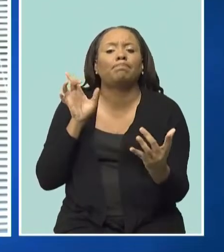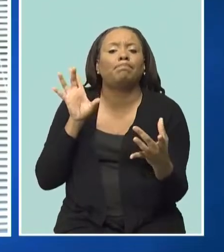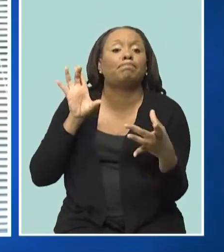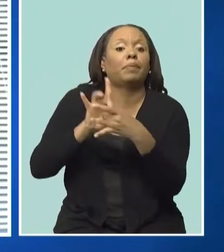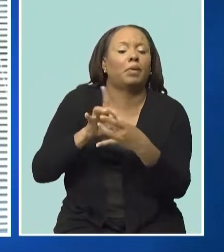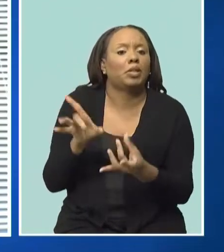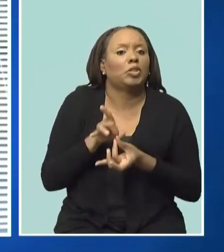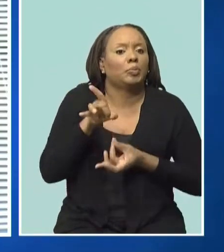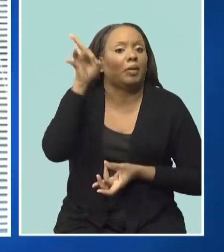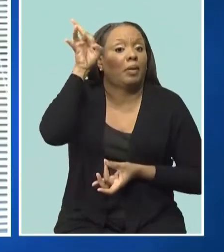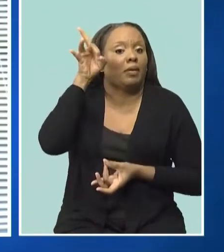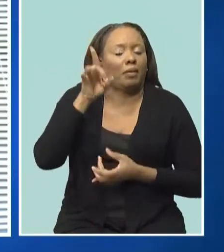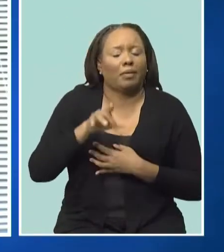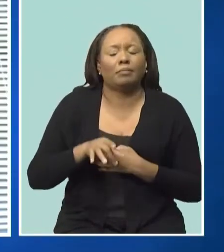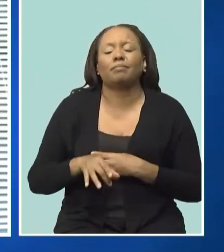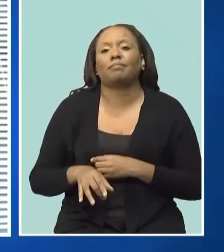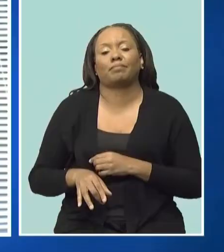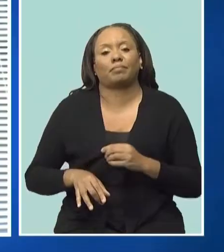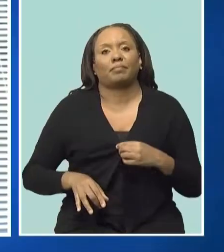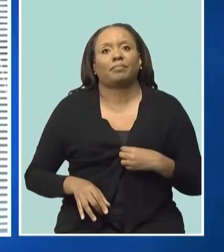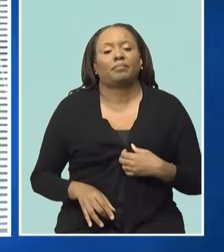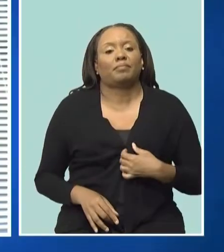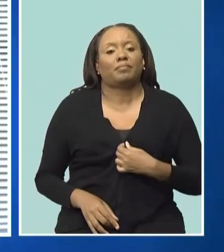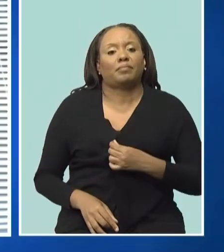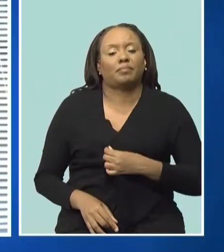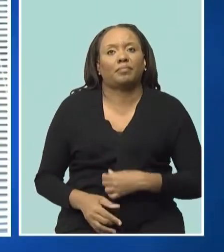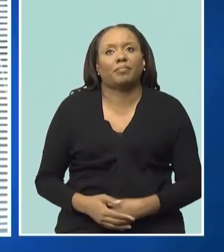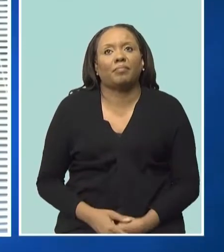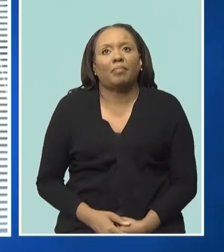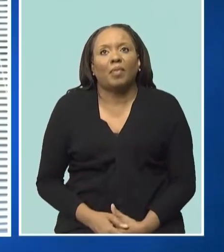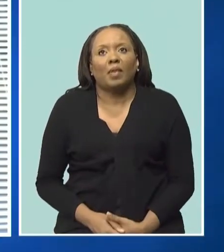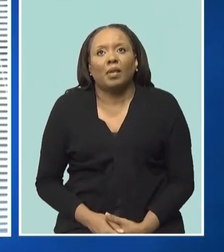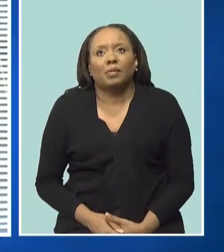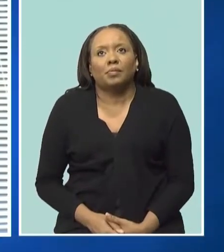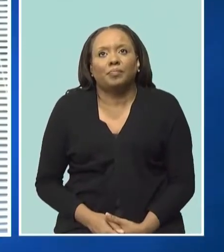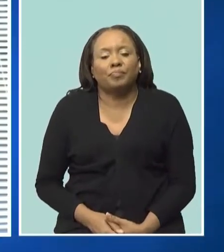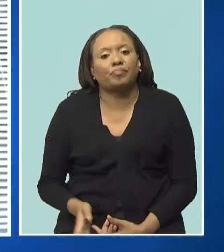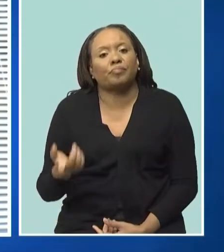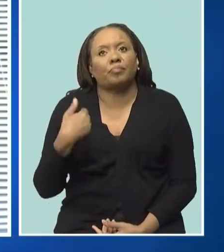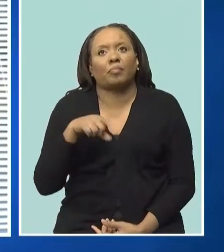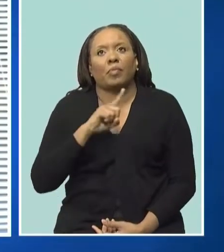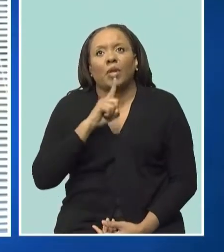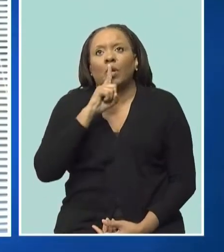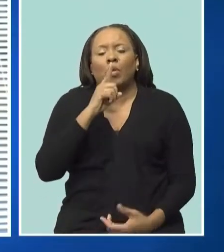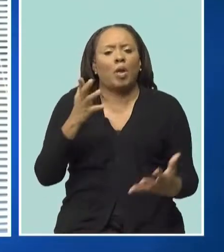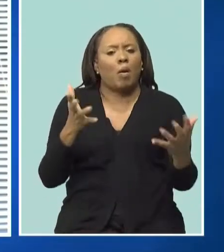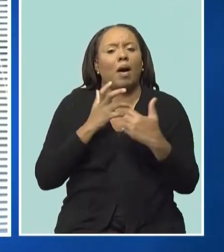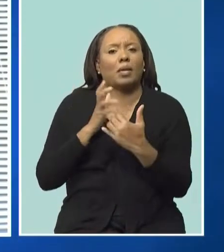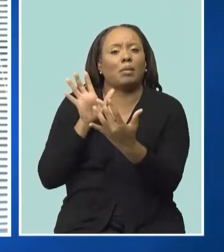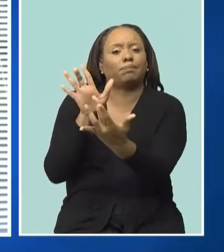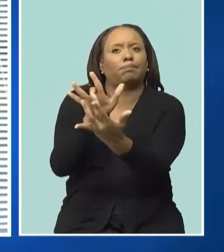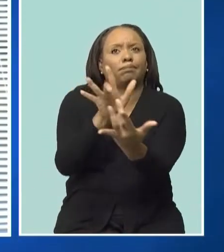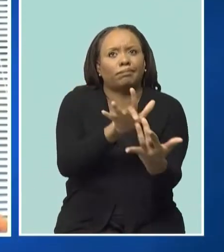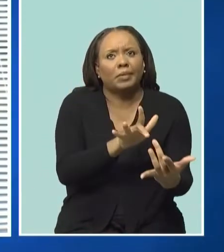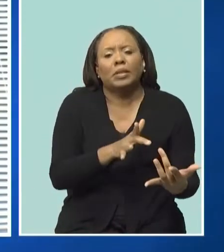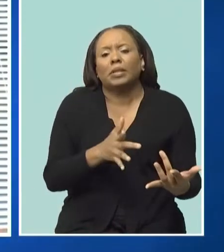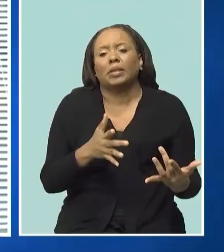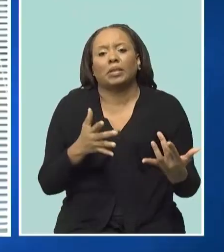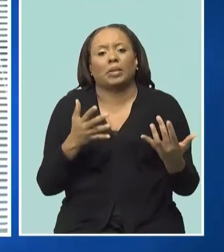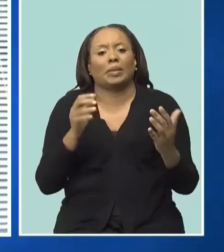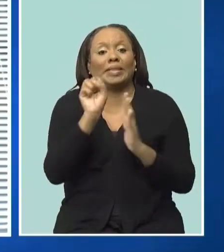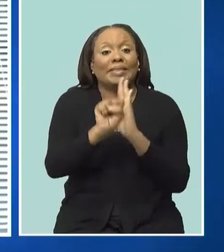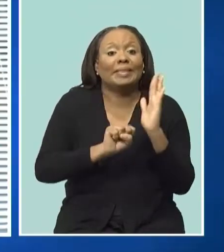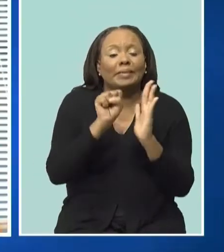Yeah, so this season of emancipation is very much focused on really having a grounded approach to outreach, right? So the season